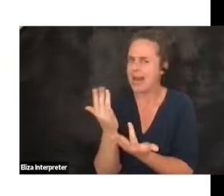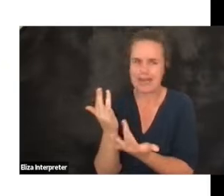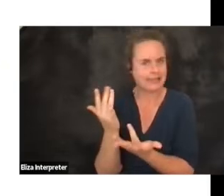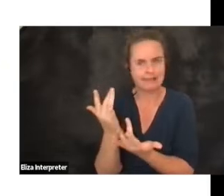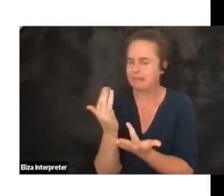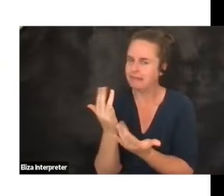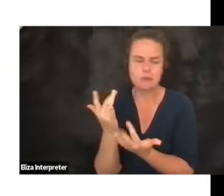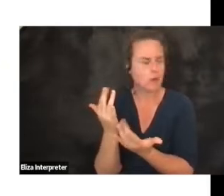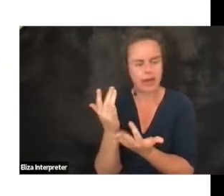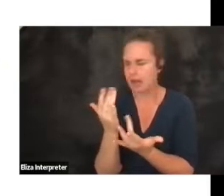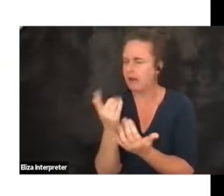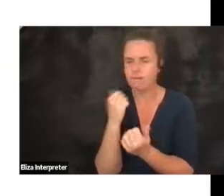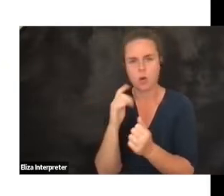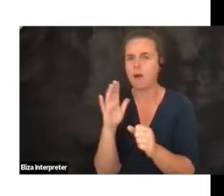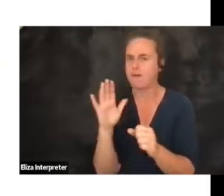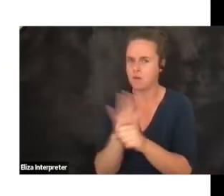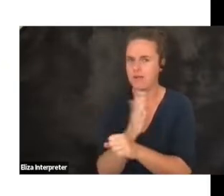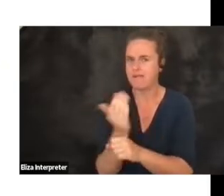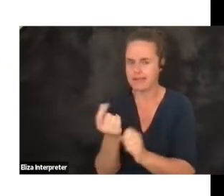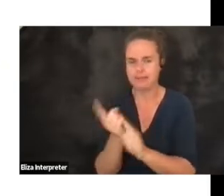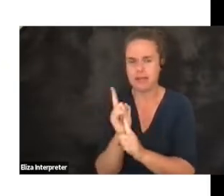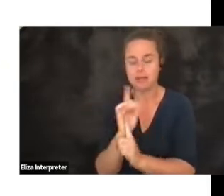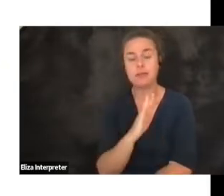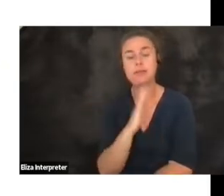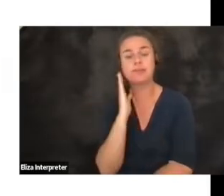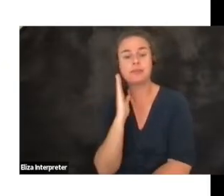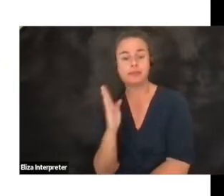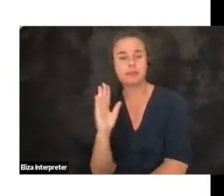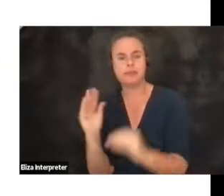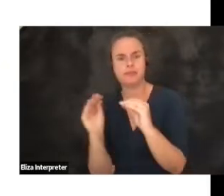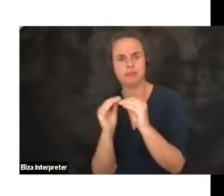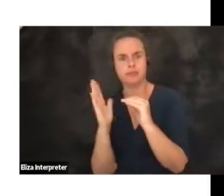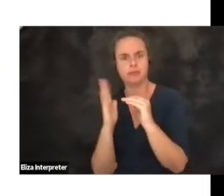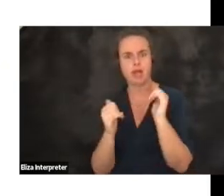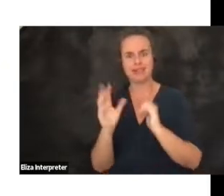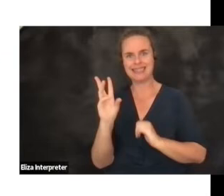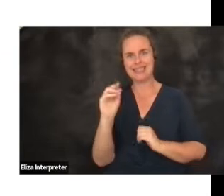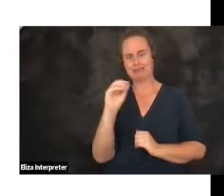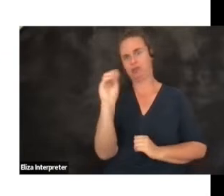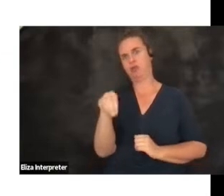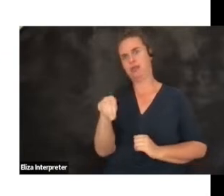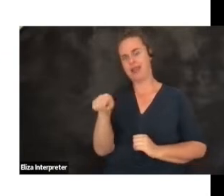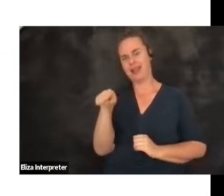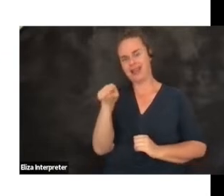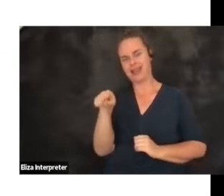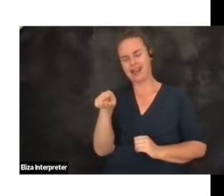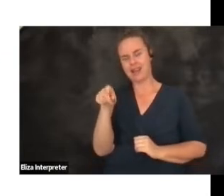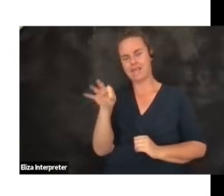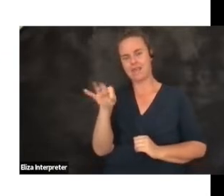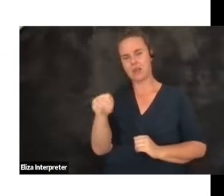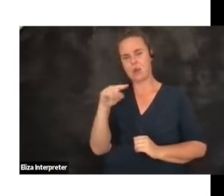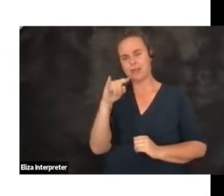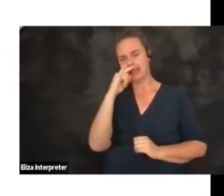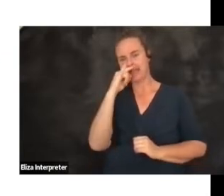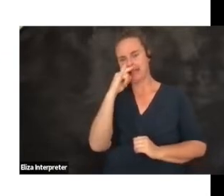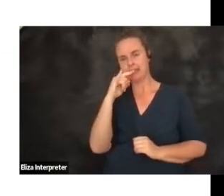were able to wait the full 15 minutes, whereas more than 60% of the kids